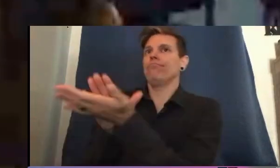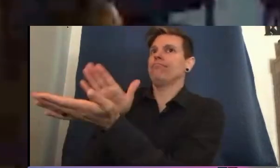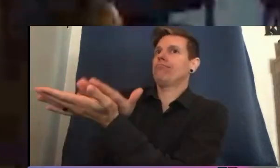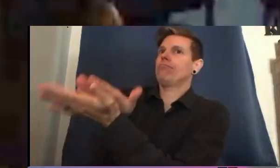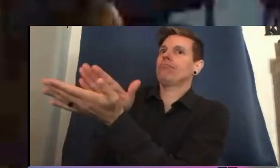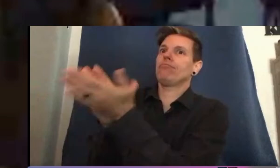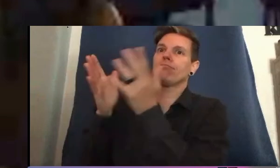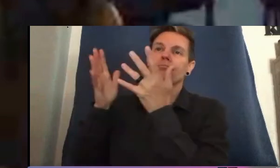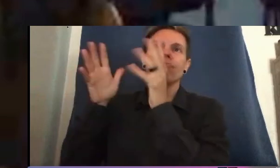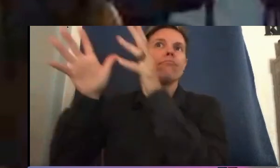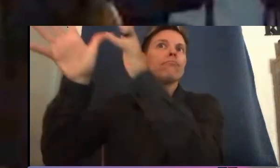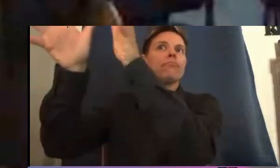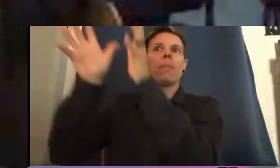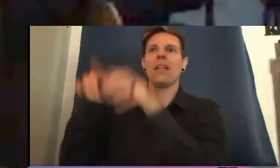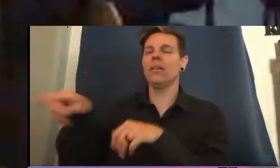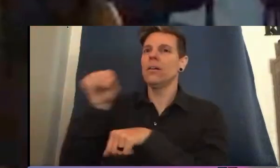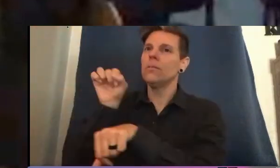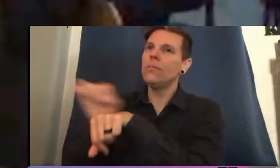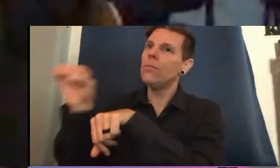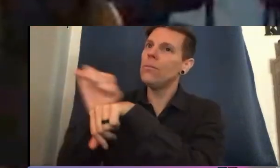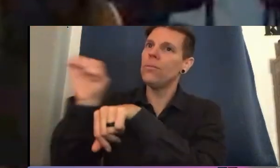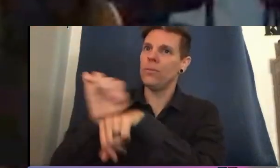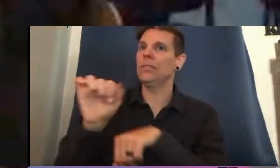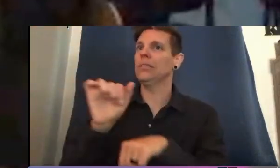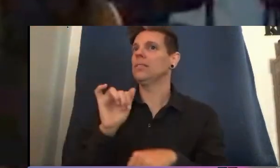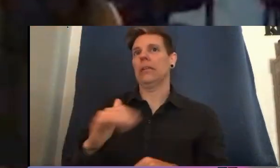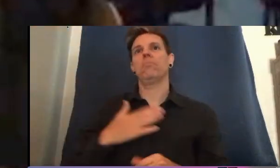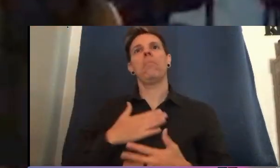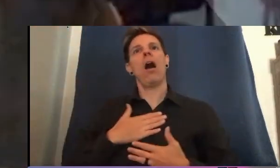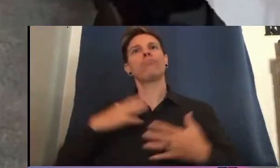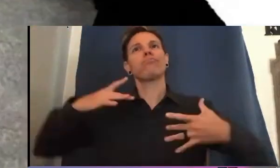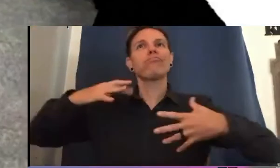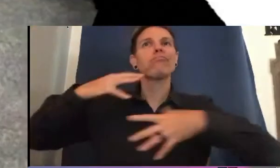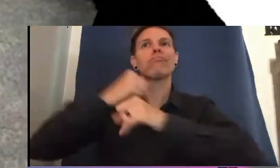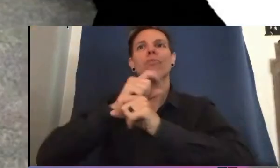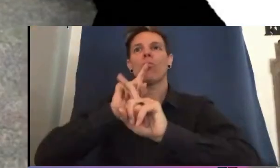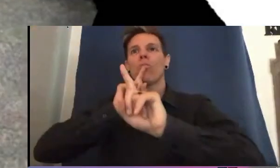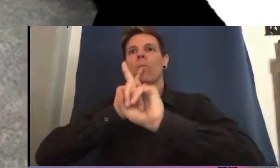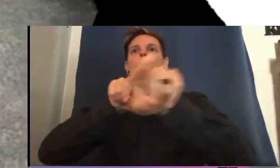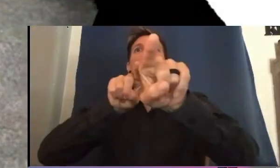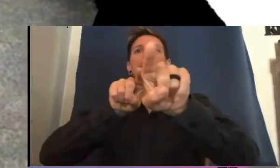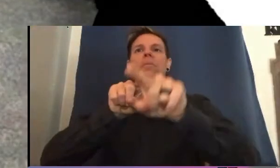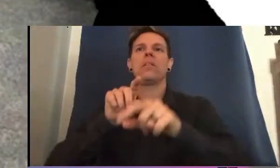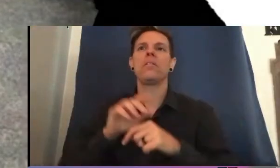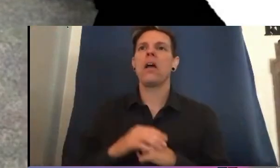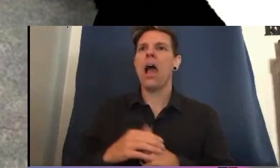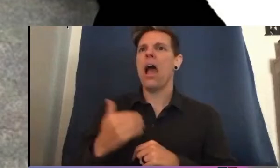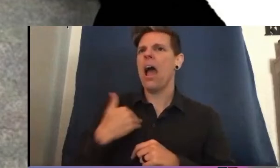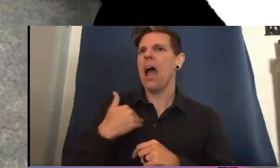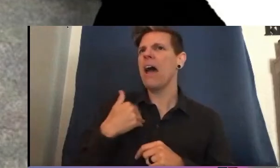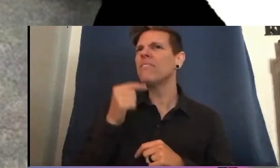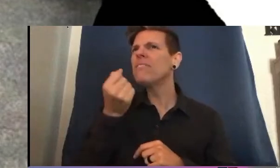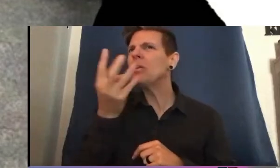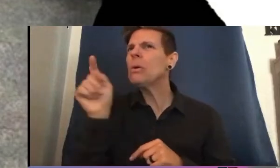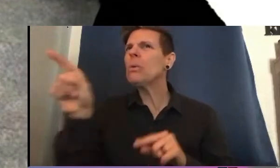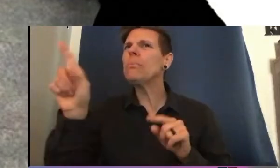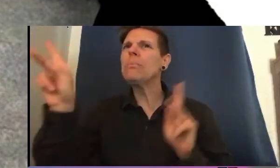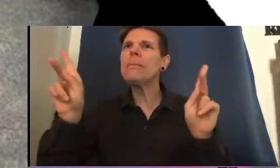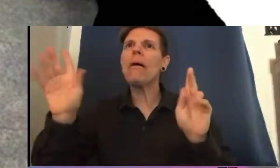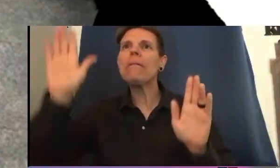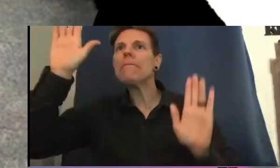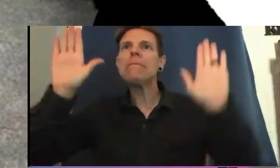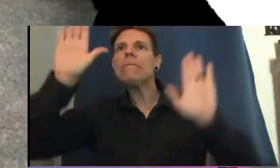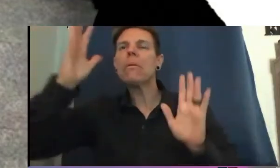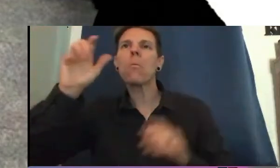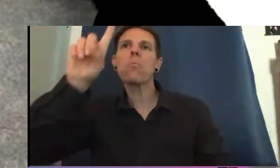is my director's report. I'll take any questions, but I know that we do have maybe about a handful or so of people that wanted to comment. A few